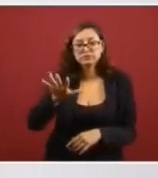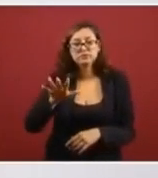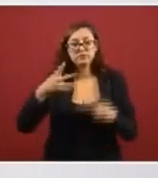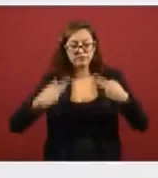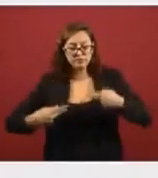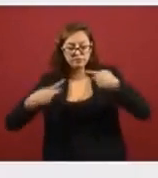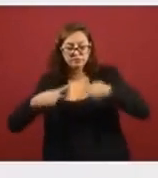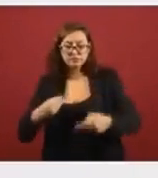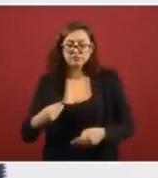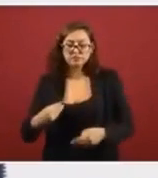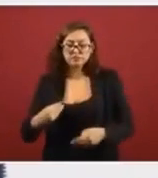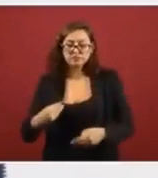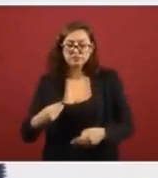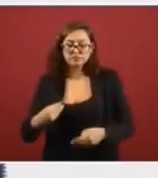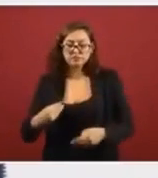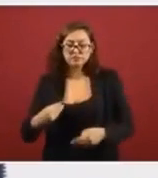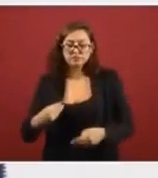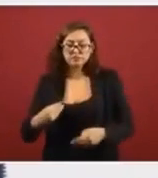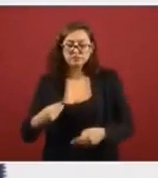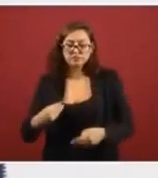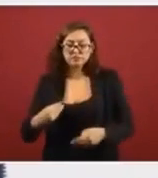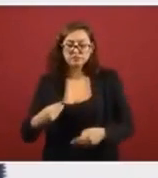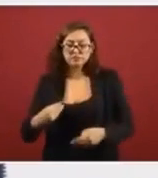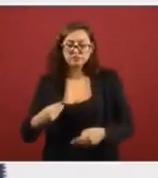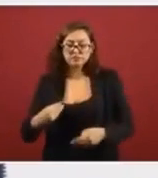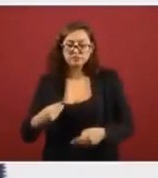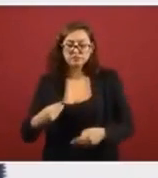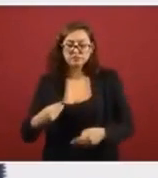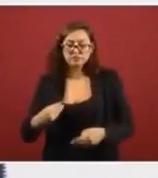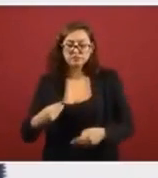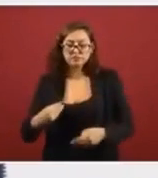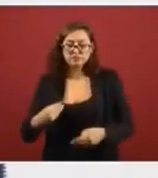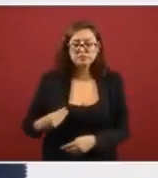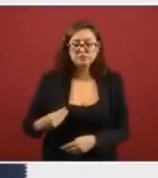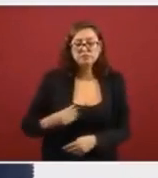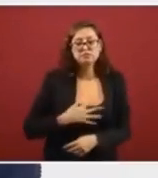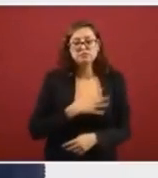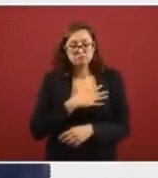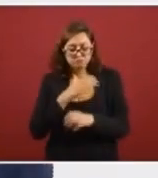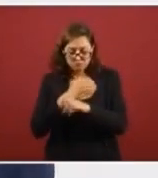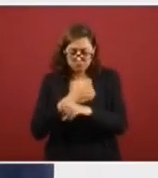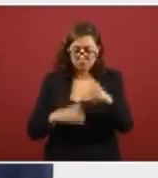in the well-being of the soul